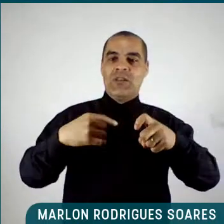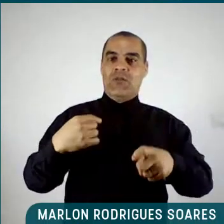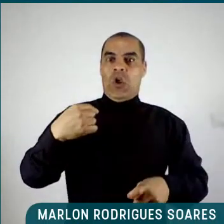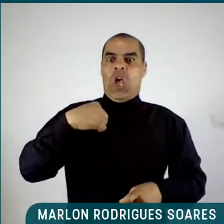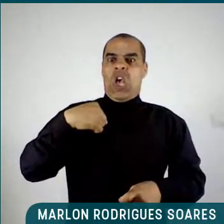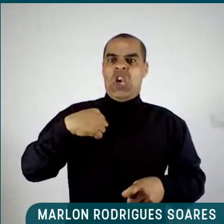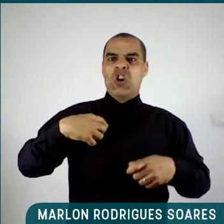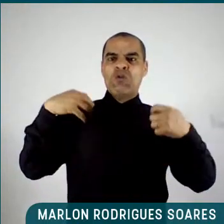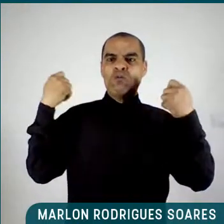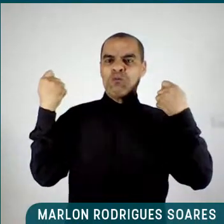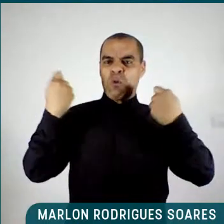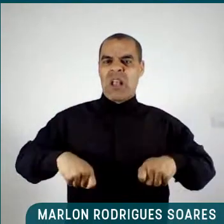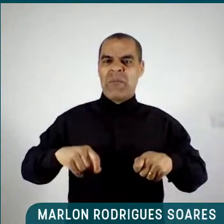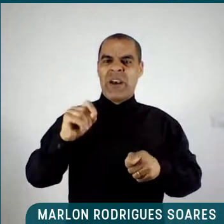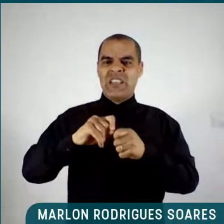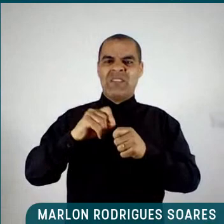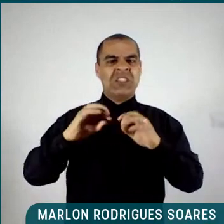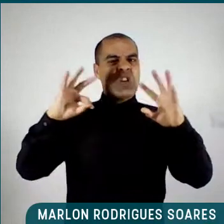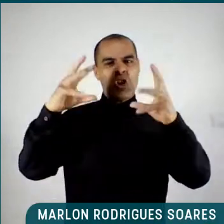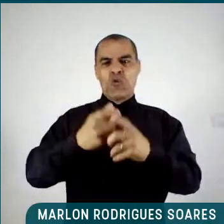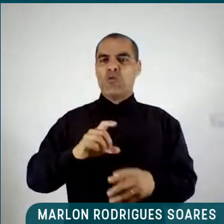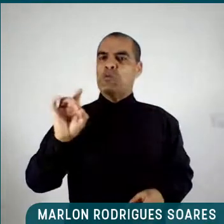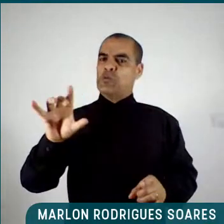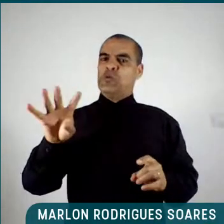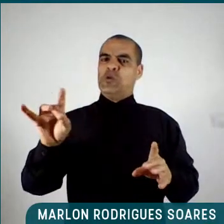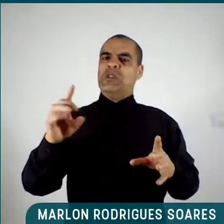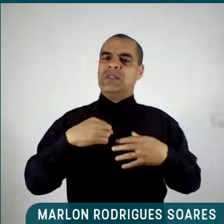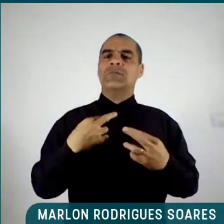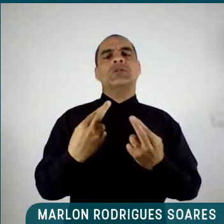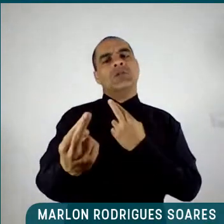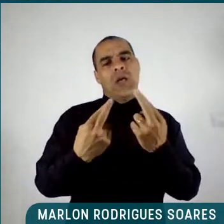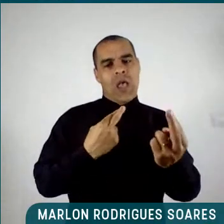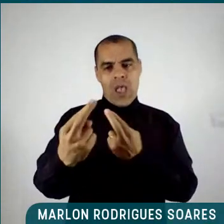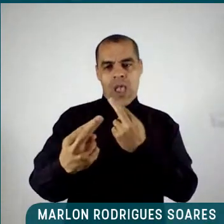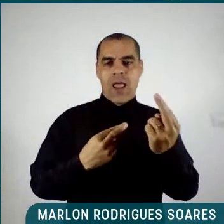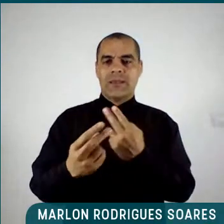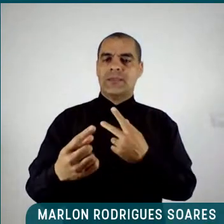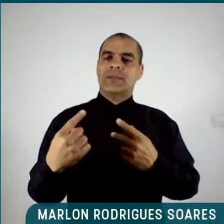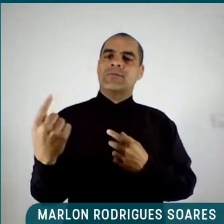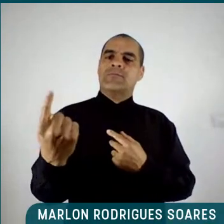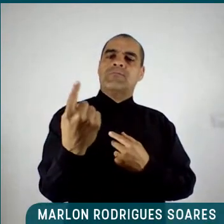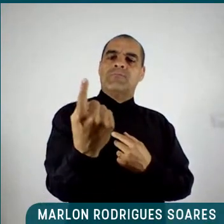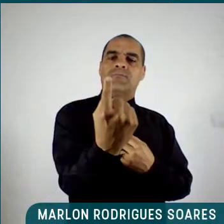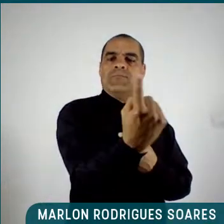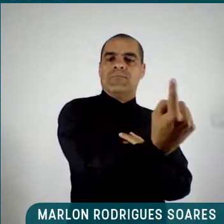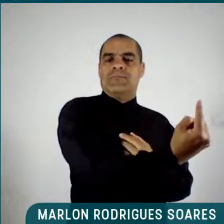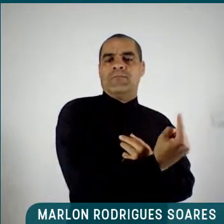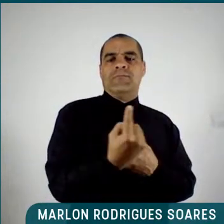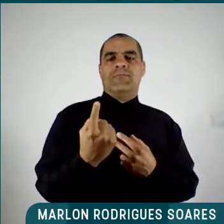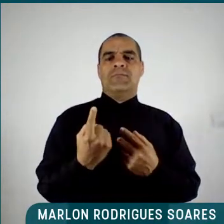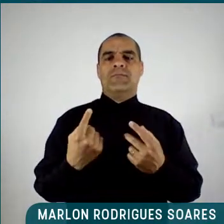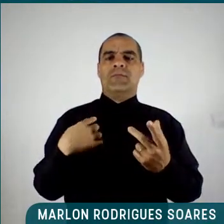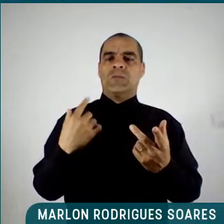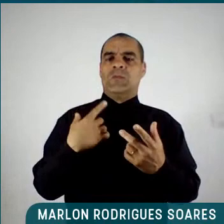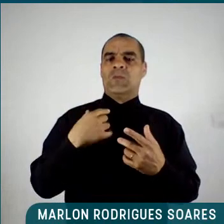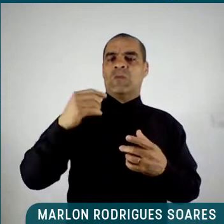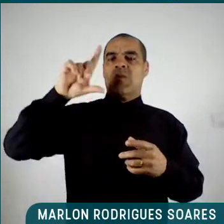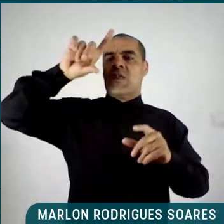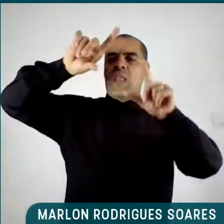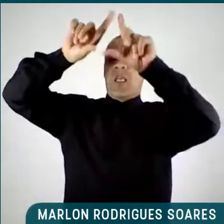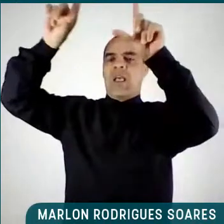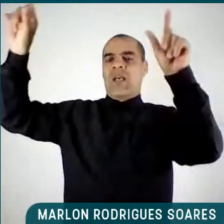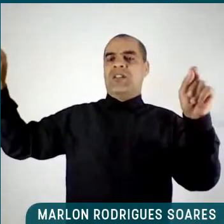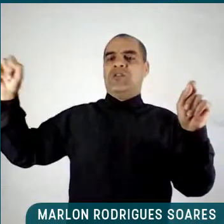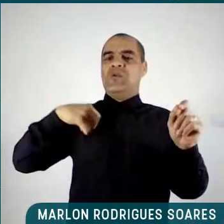sozinho, this idea that mas we esse can do everything on our coletivo, own, this essa coisa comunitária, self-sufficient assim, algo myth, até em Canva this que should be não destroyed.